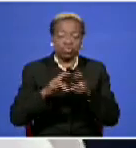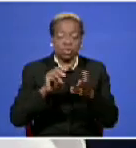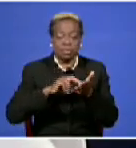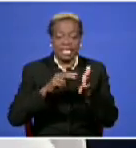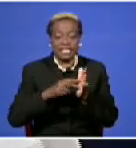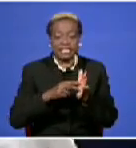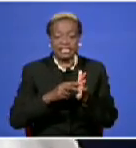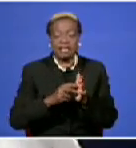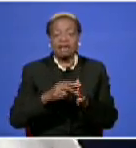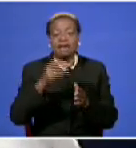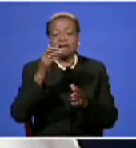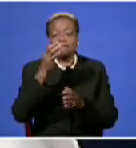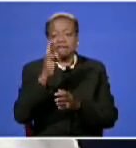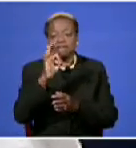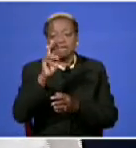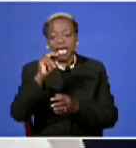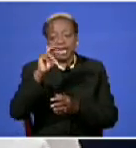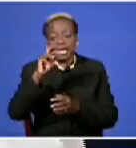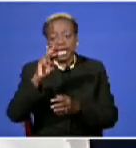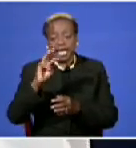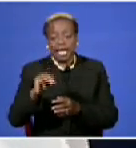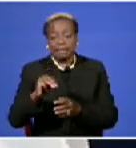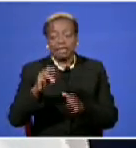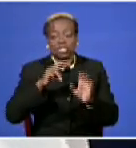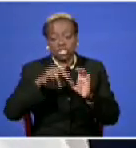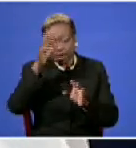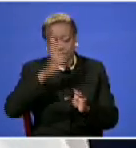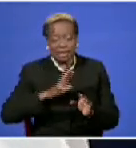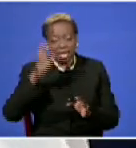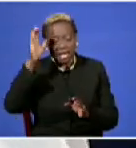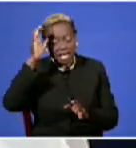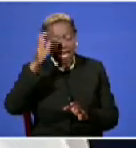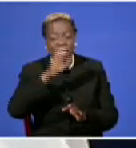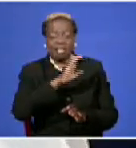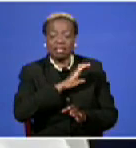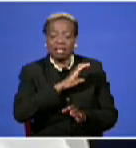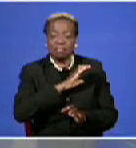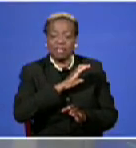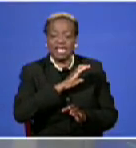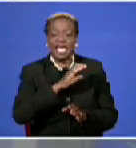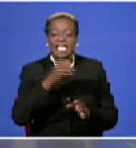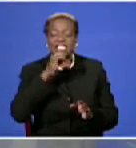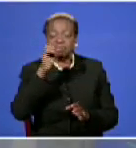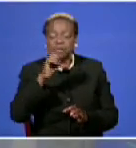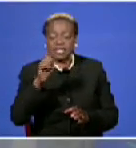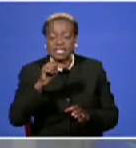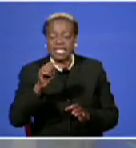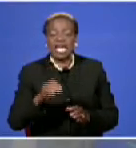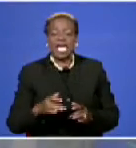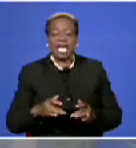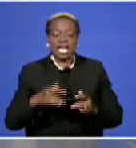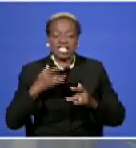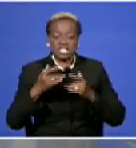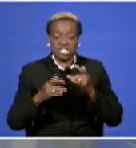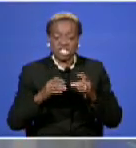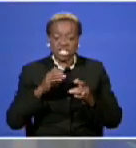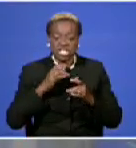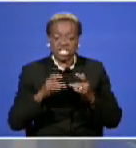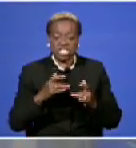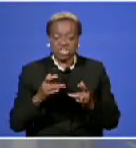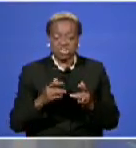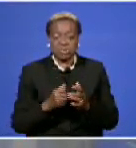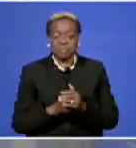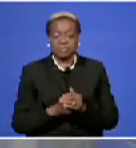Free National Movement chairman Carl Kullmer expressing concern. And this has everything to do with the sentiments coming out of this and